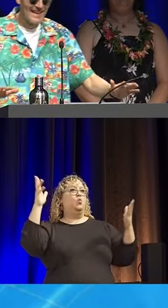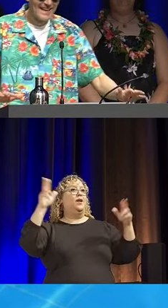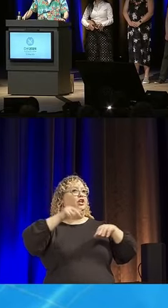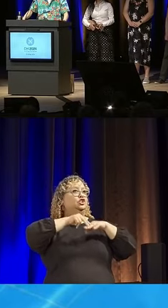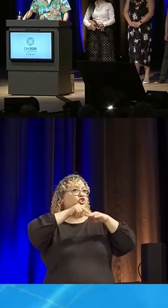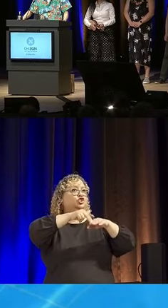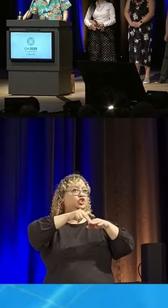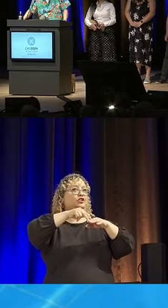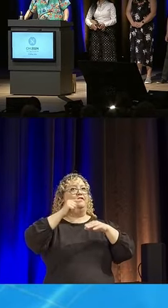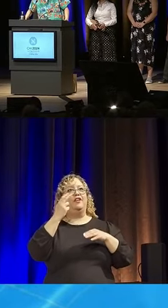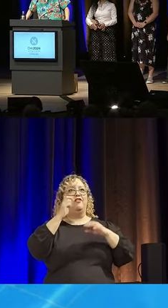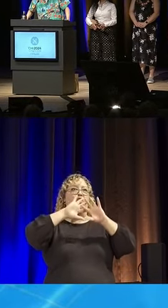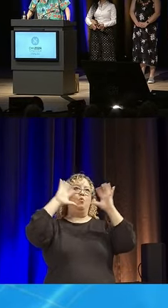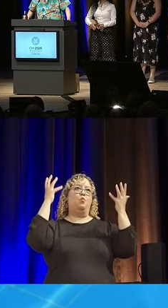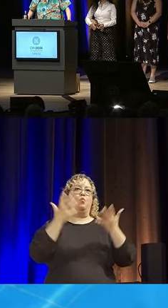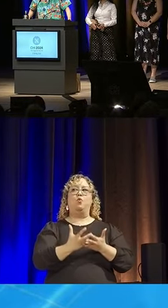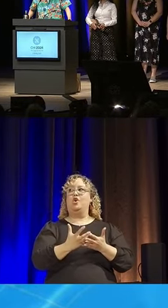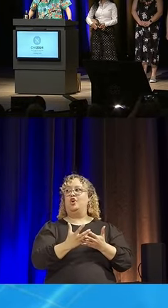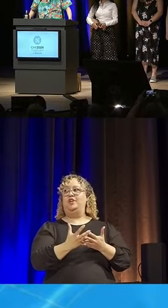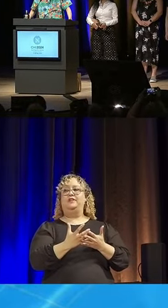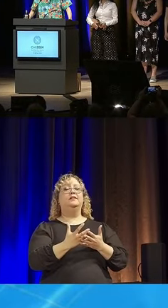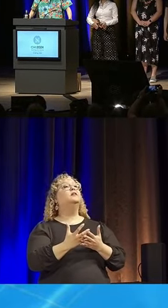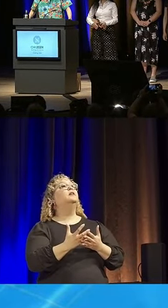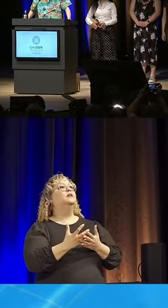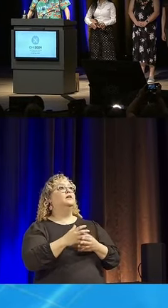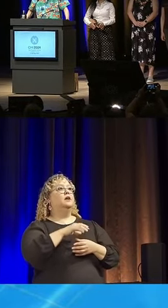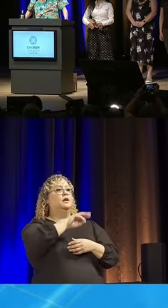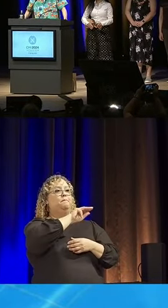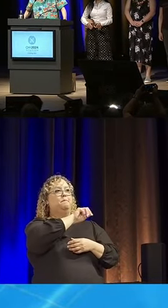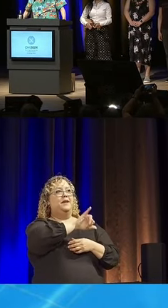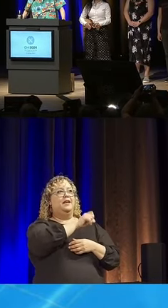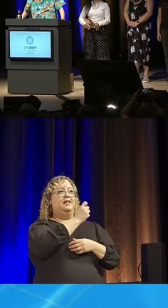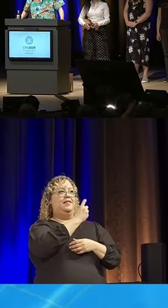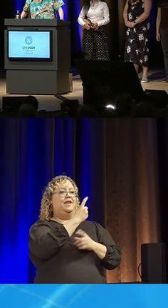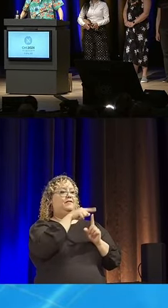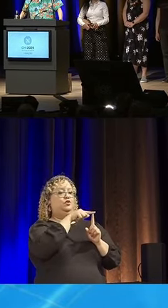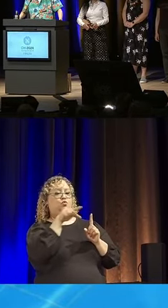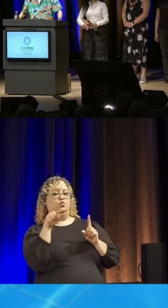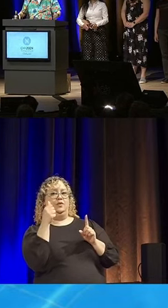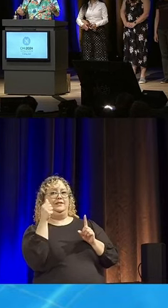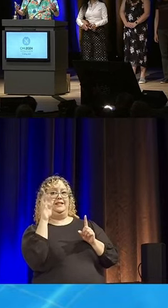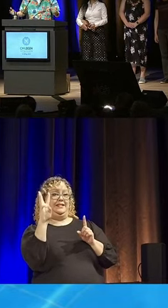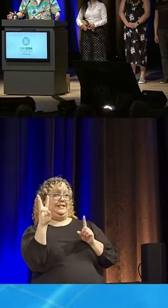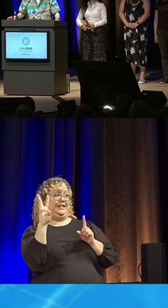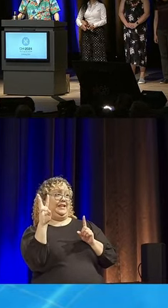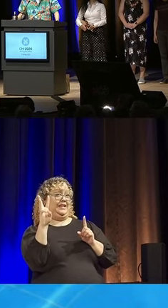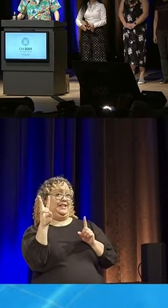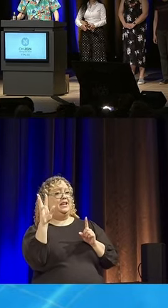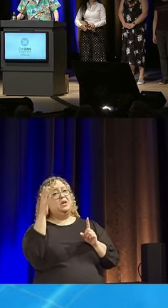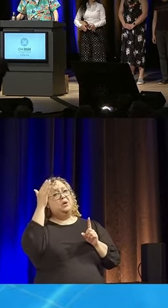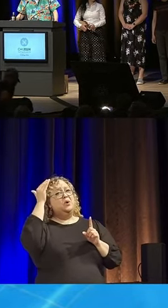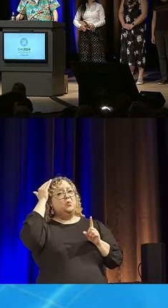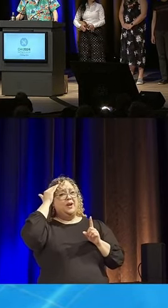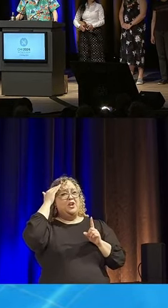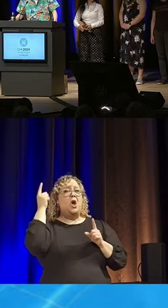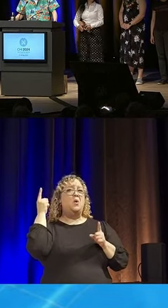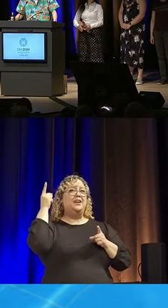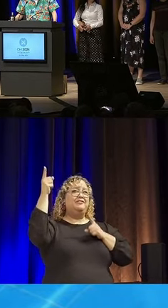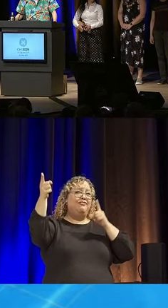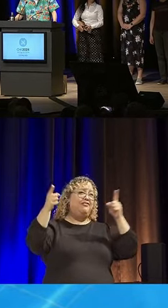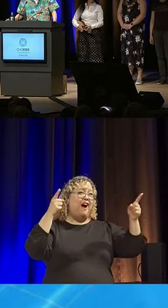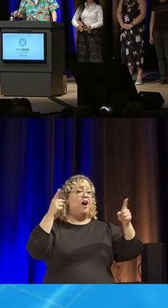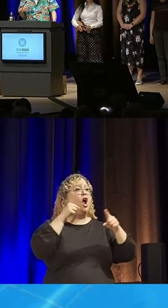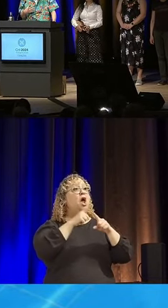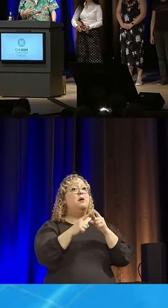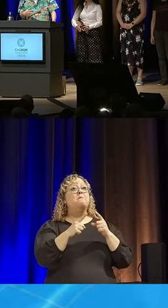The conference will be from the 11th to the 16th of May. And well, we know it's far for many. It's also closer